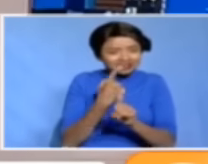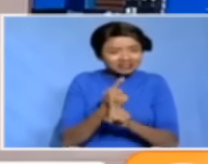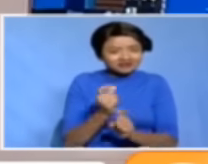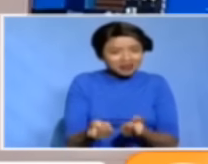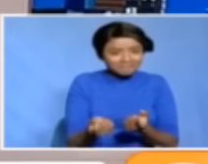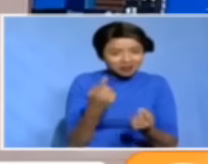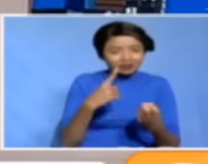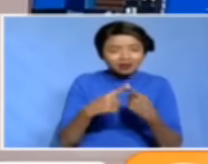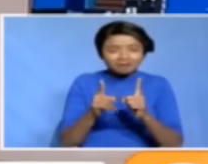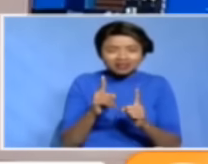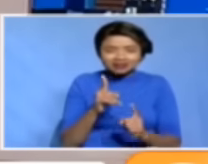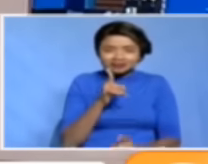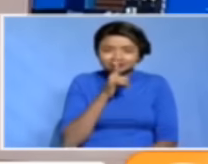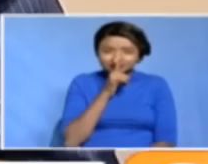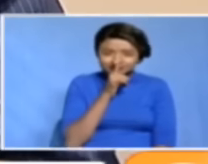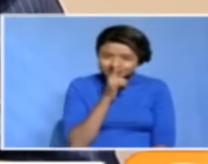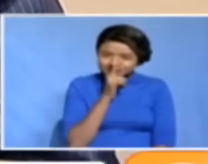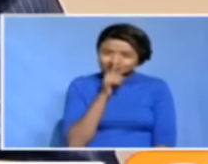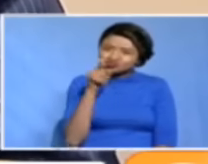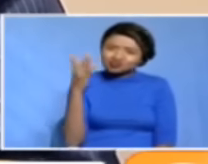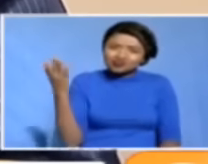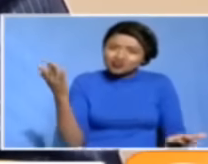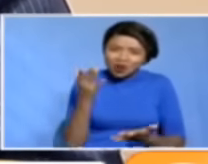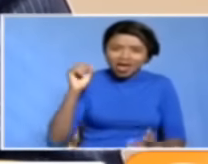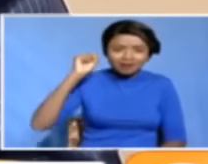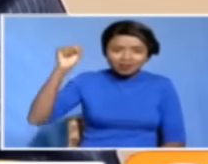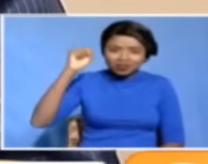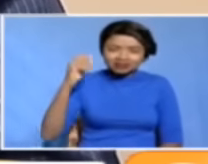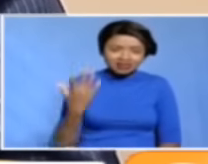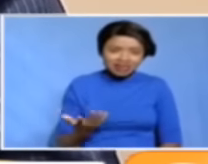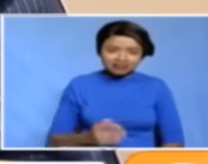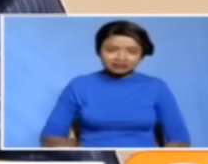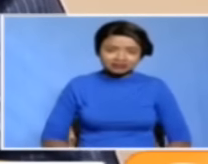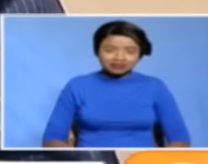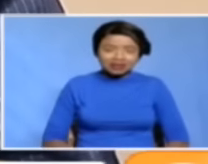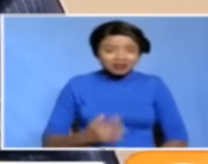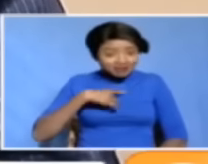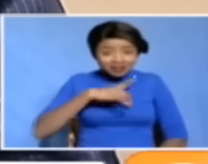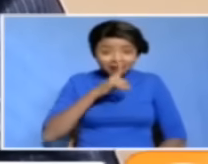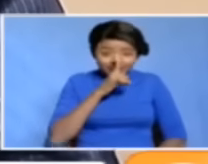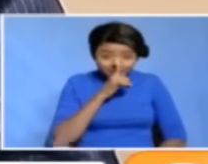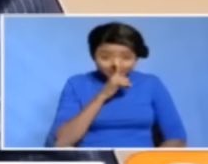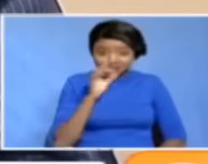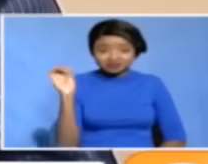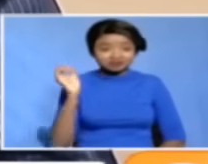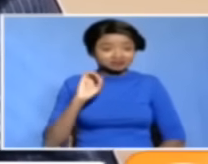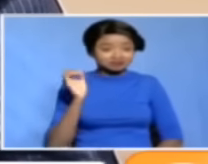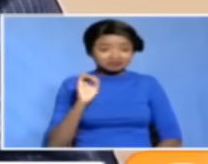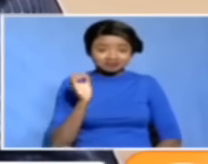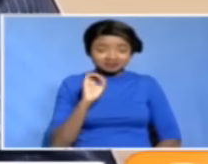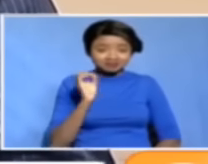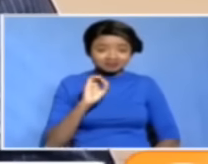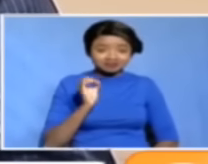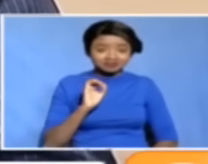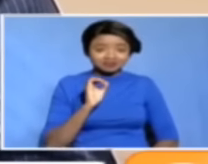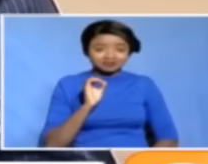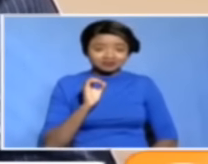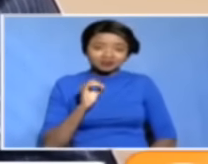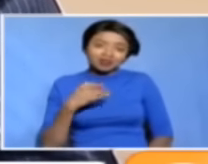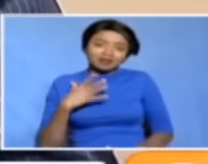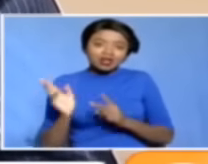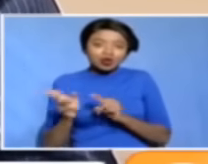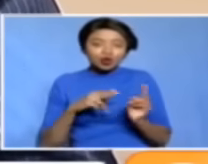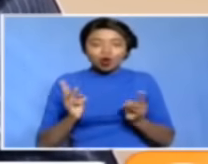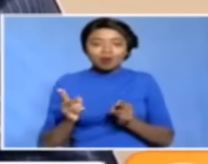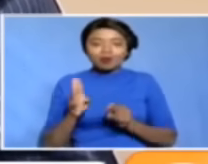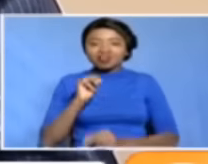You've been quiet. That is my question. Where have you been politically? No, I have not been quiet. You know, I'm not an ordinary member of